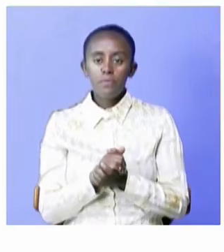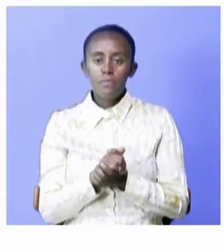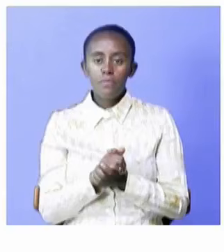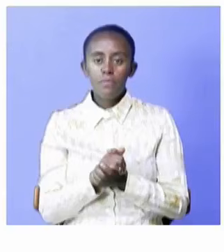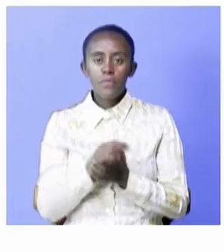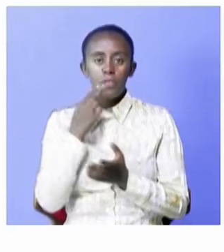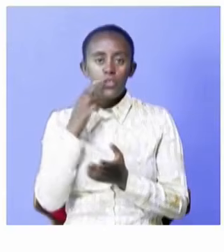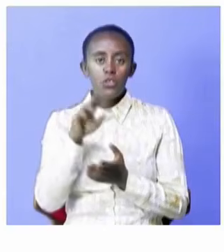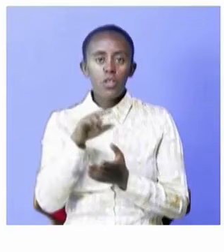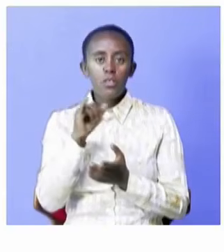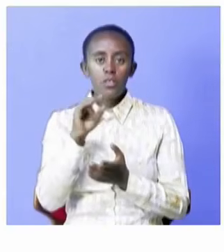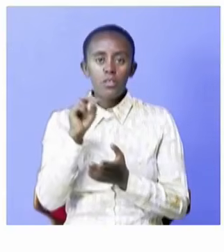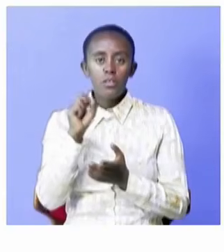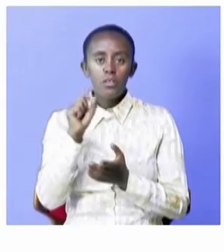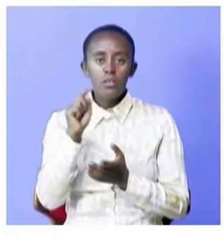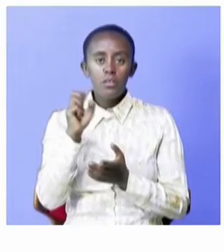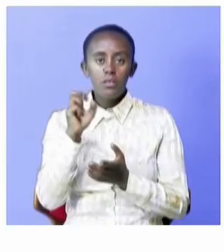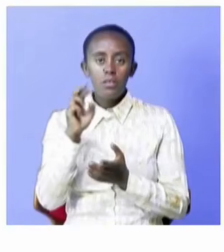instructions.